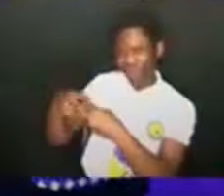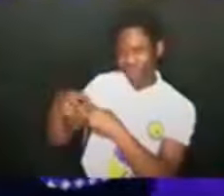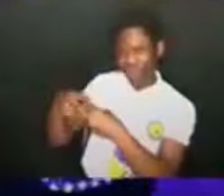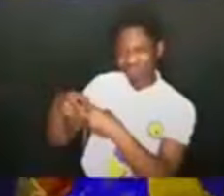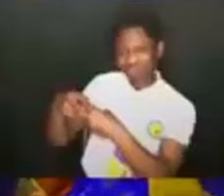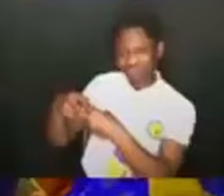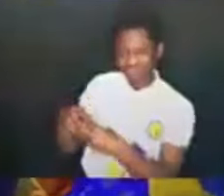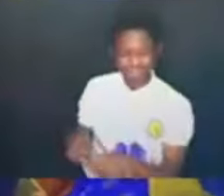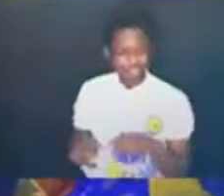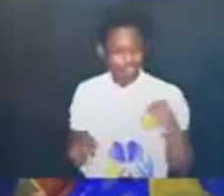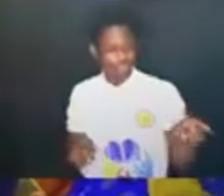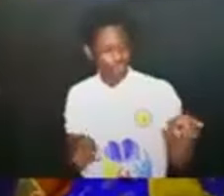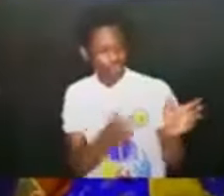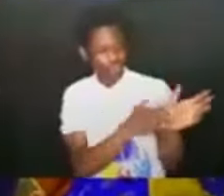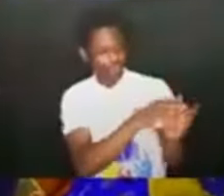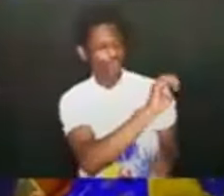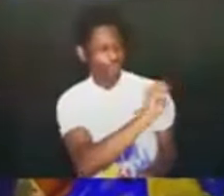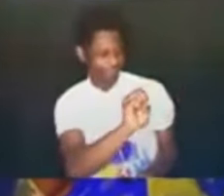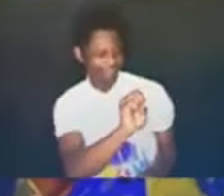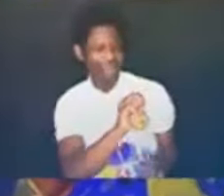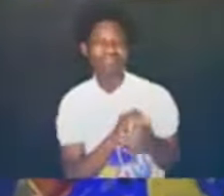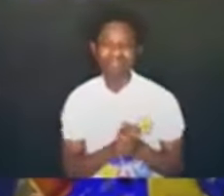And this is school fees. When so to your school car.